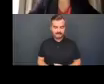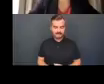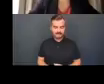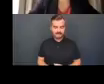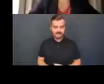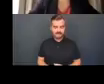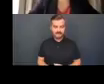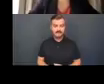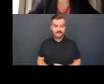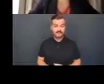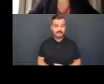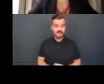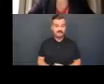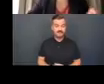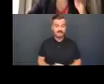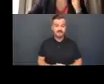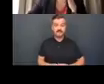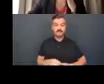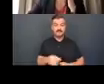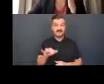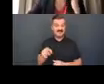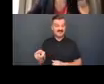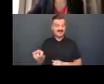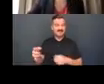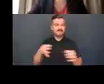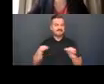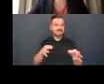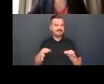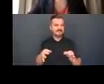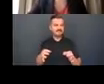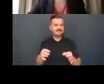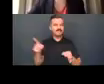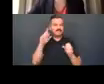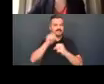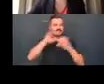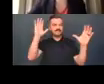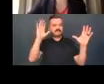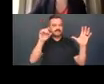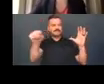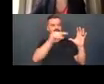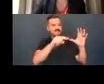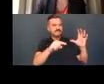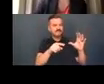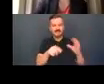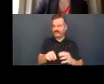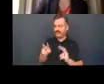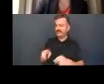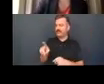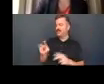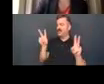In a devastating turn of phrase, this participant described how she perceived employers considering her as a disabled employee